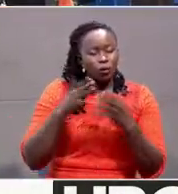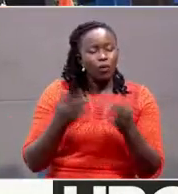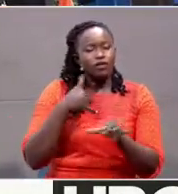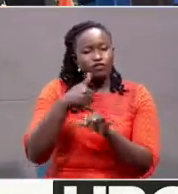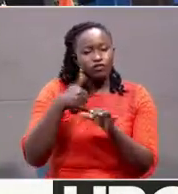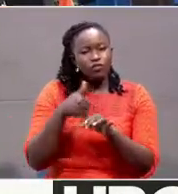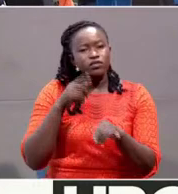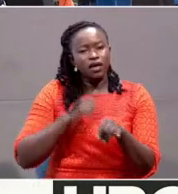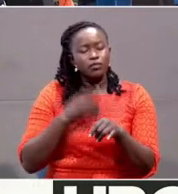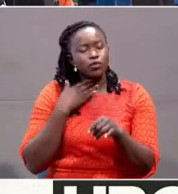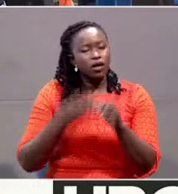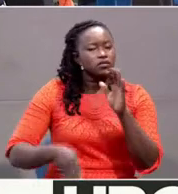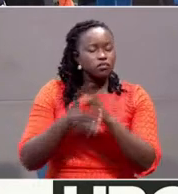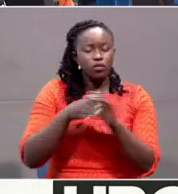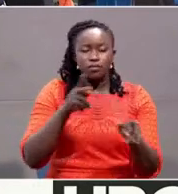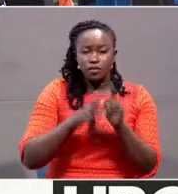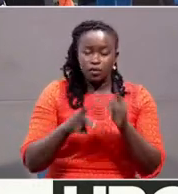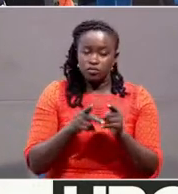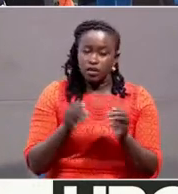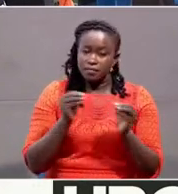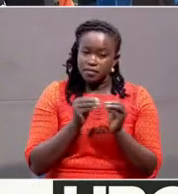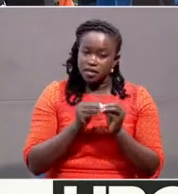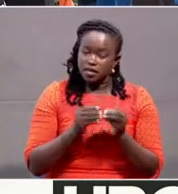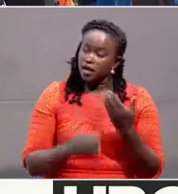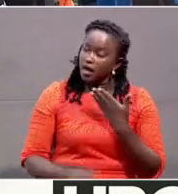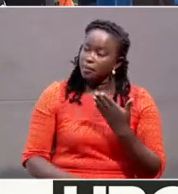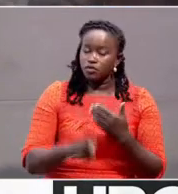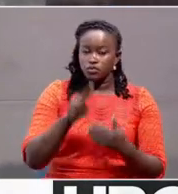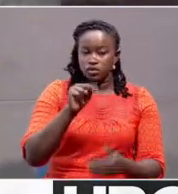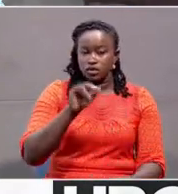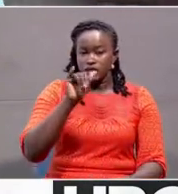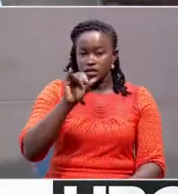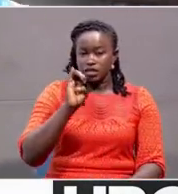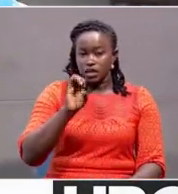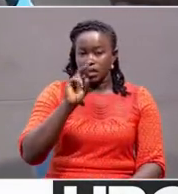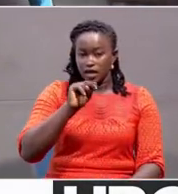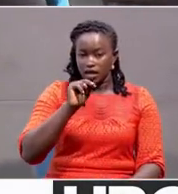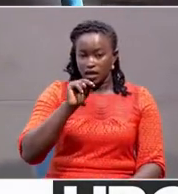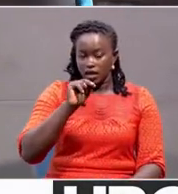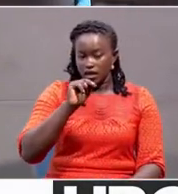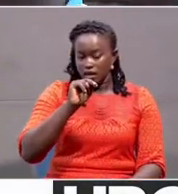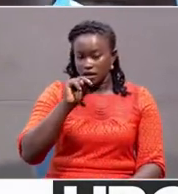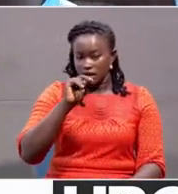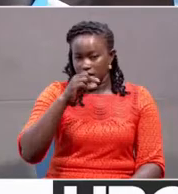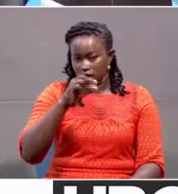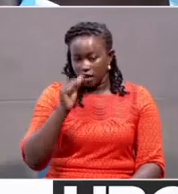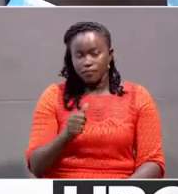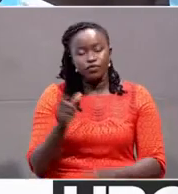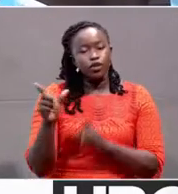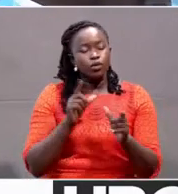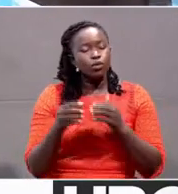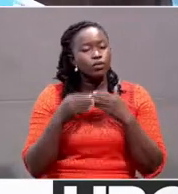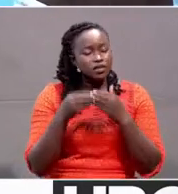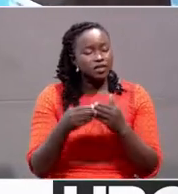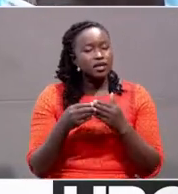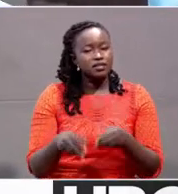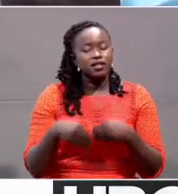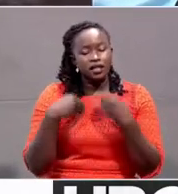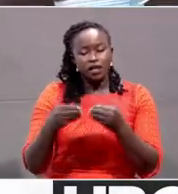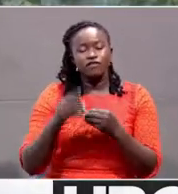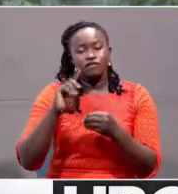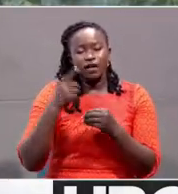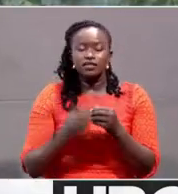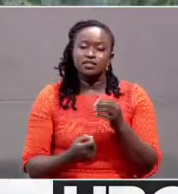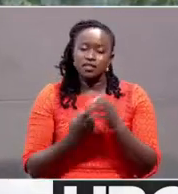At this meeting held at Kidadir Village, Nyenga Sub-County, Njeru Municipality, local leaders in the district were given the first chance